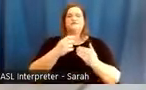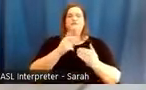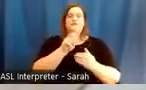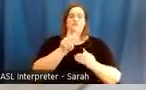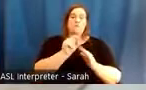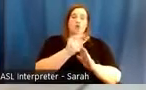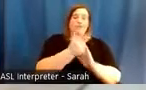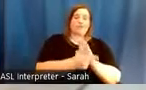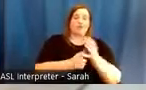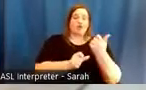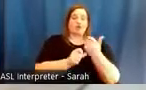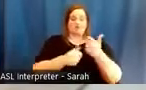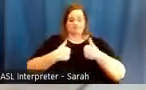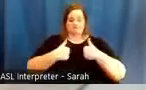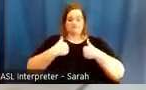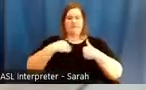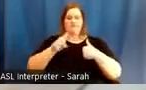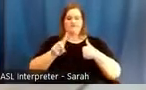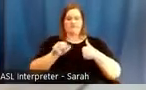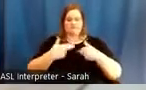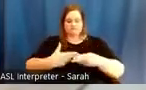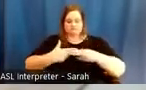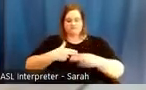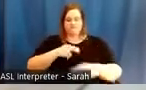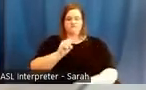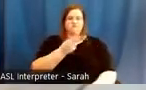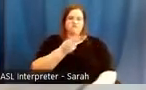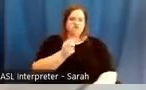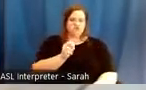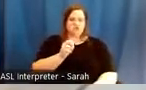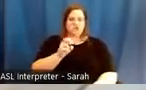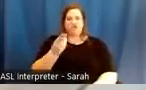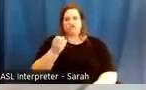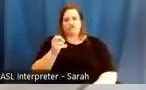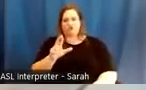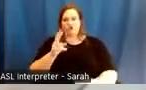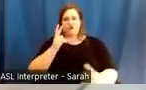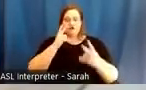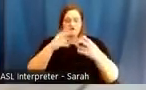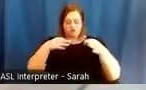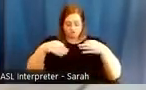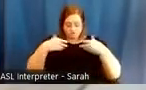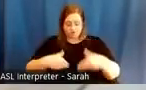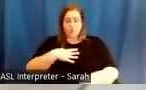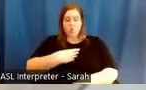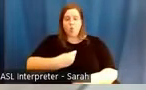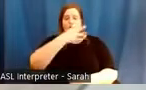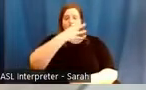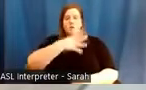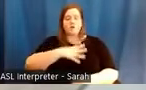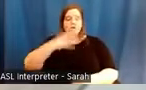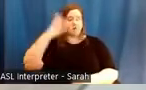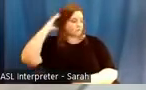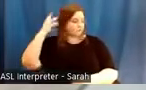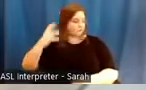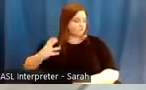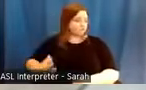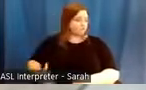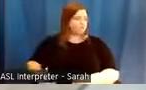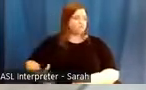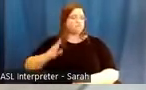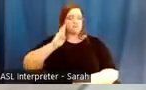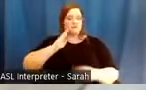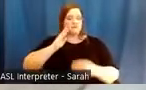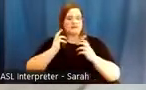with a disability myself. My pronouns are she, her. My visual description is that I'm a white woman with long, curly brown hair that's quite frizzy